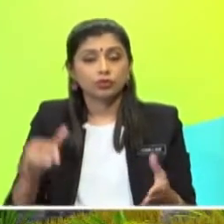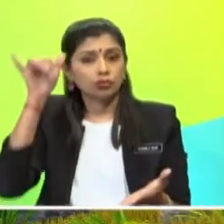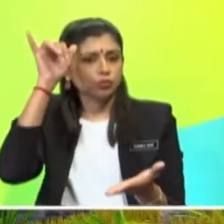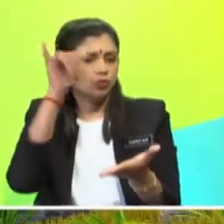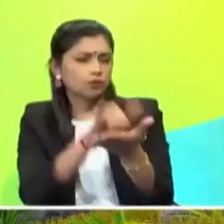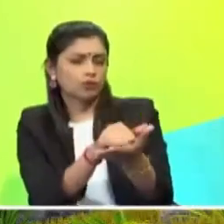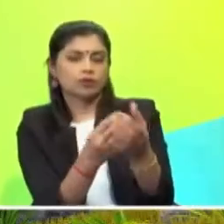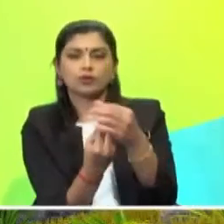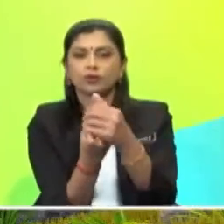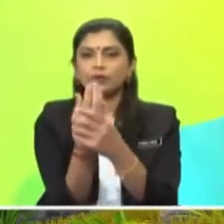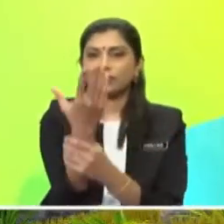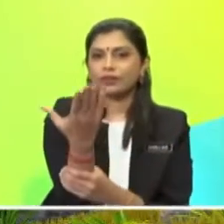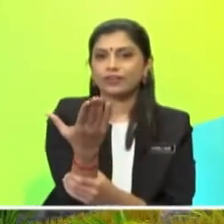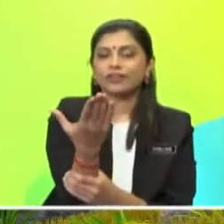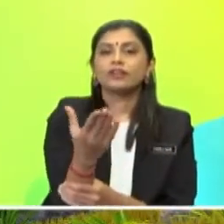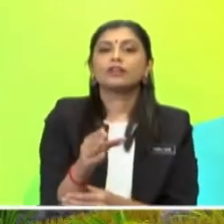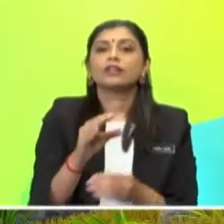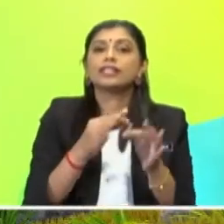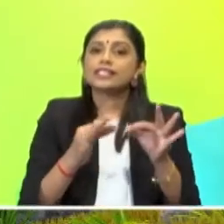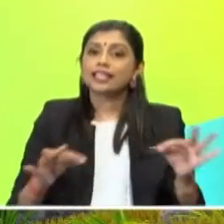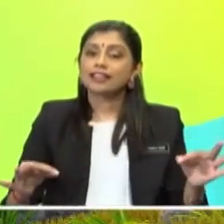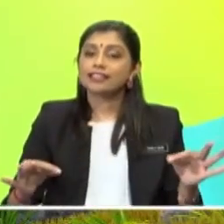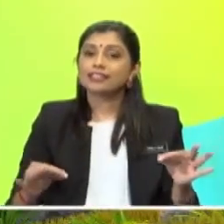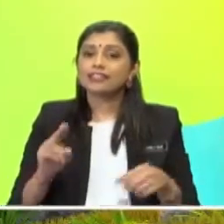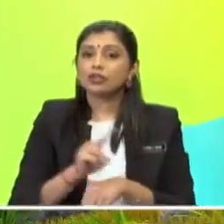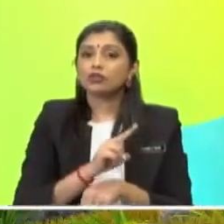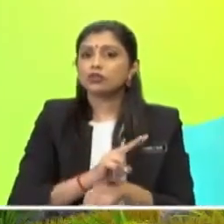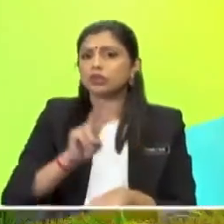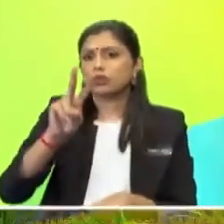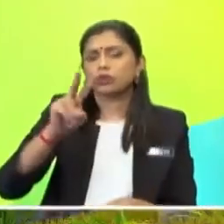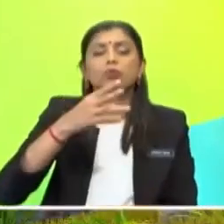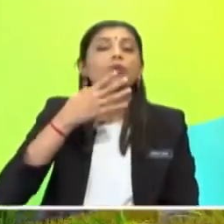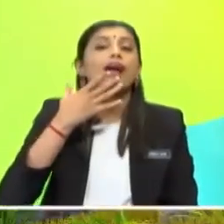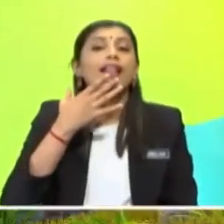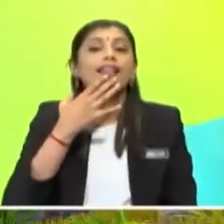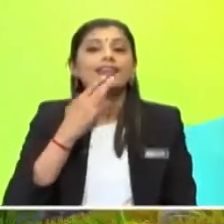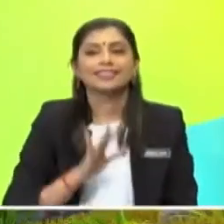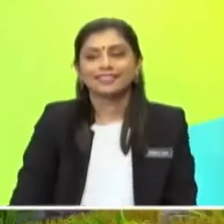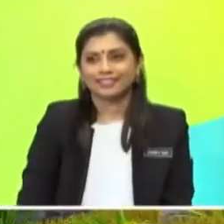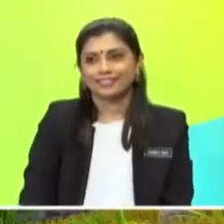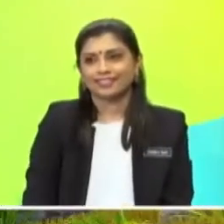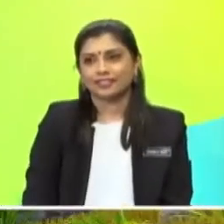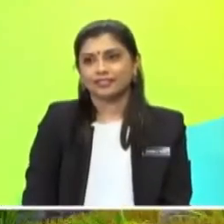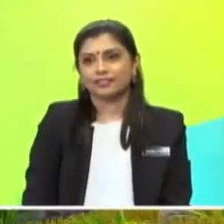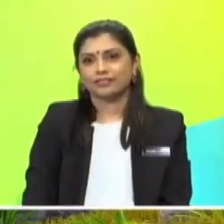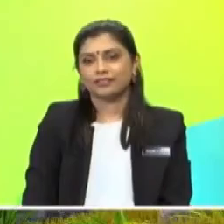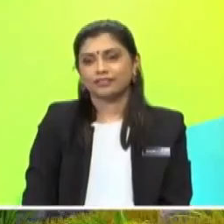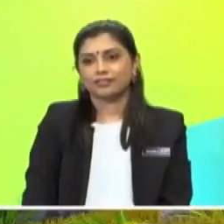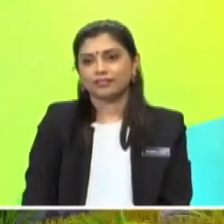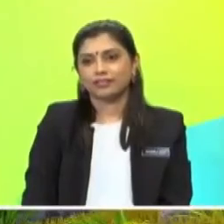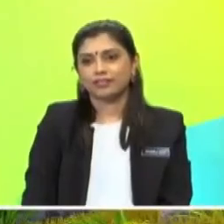sentence with two color. Exactly. You sound confident. You know how to grow your sentence with